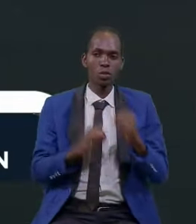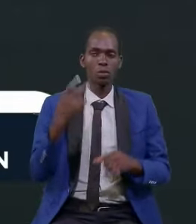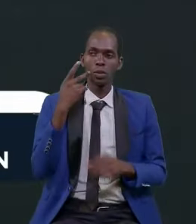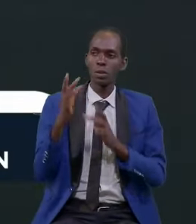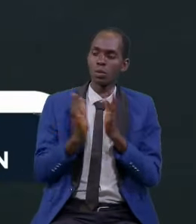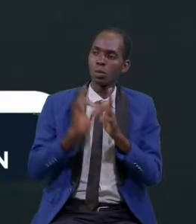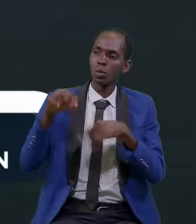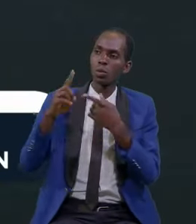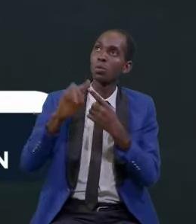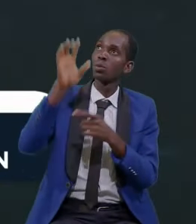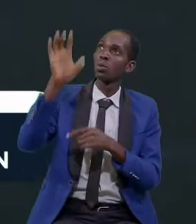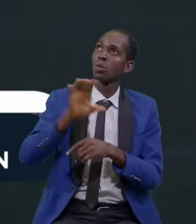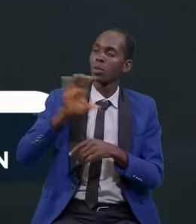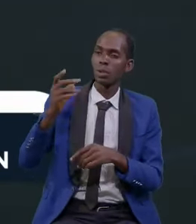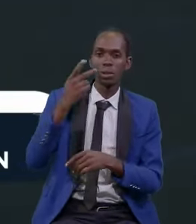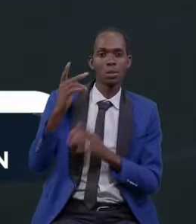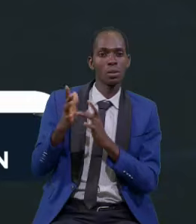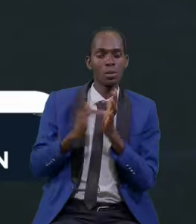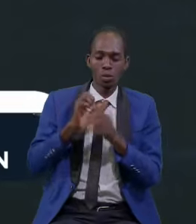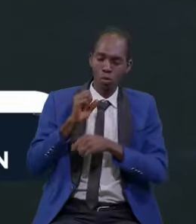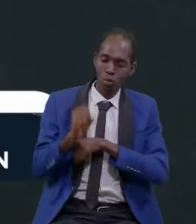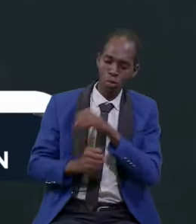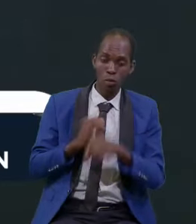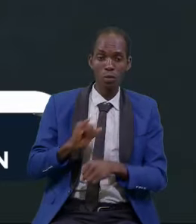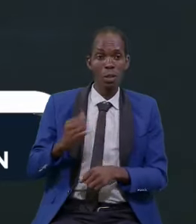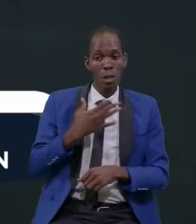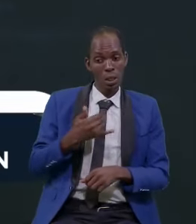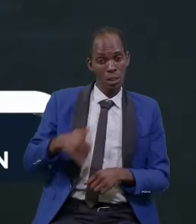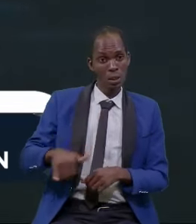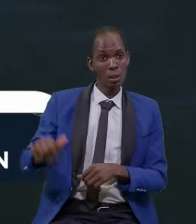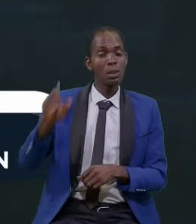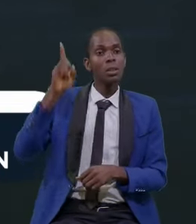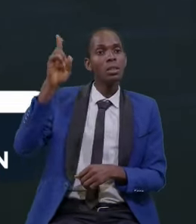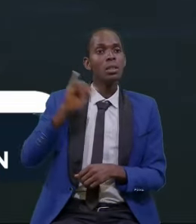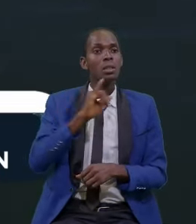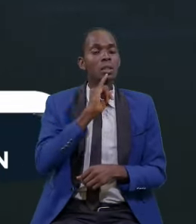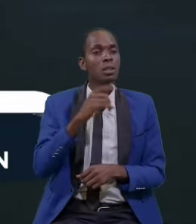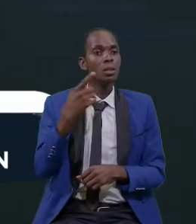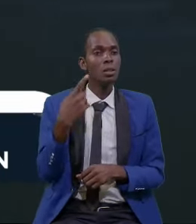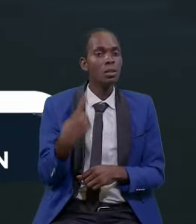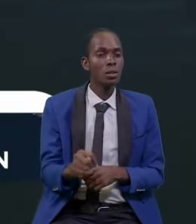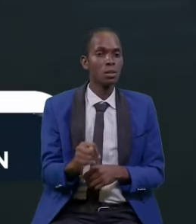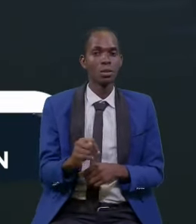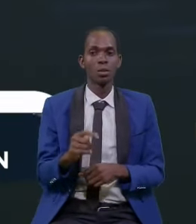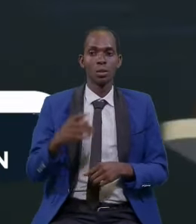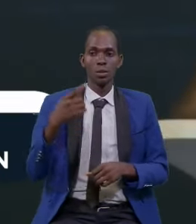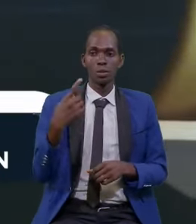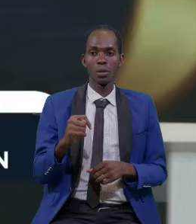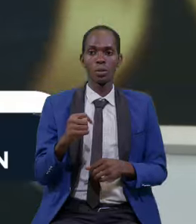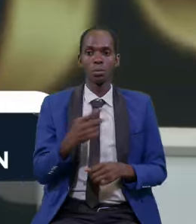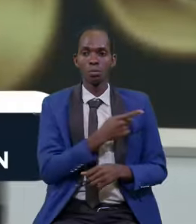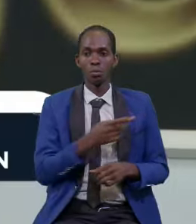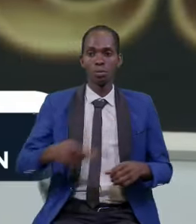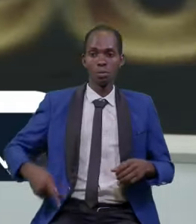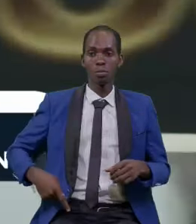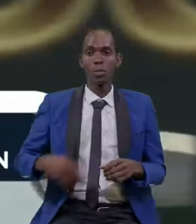him suffering. And yet, he is the Son coming sovereign. Now